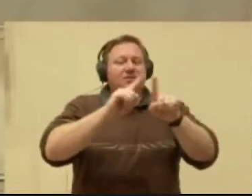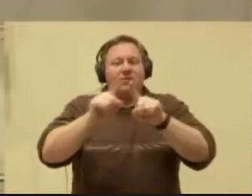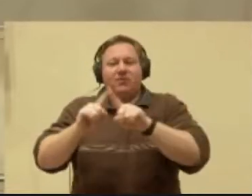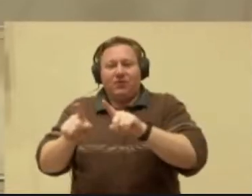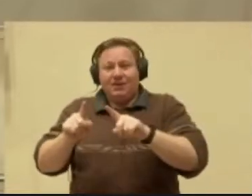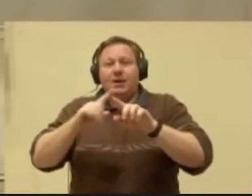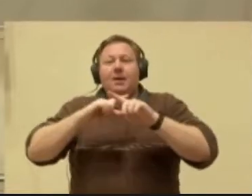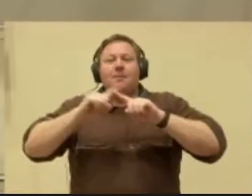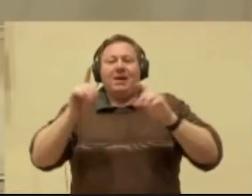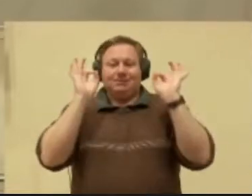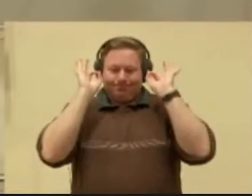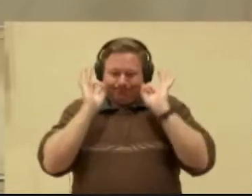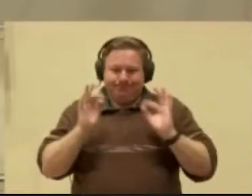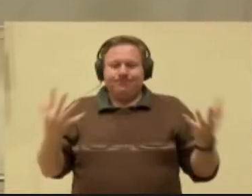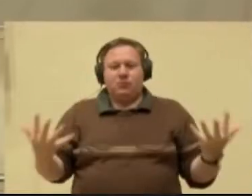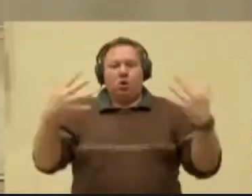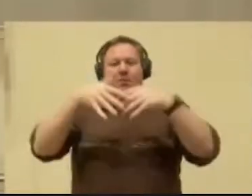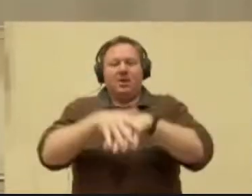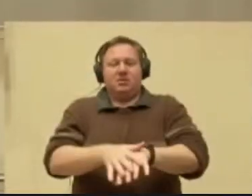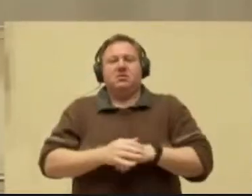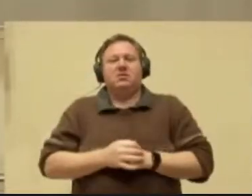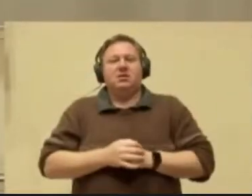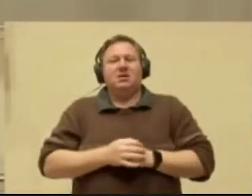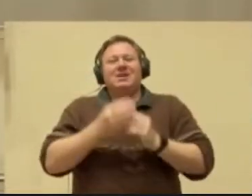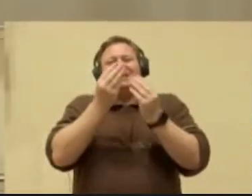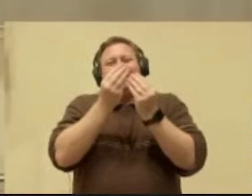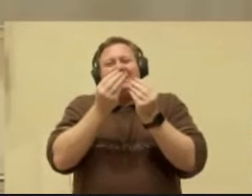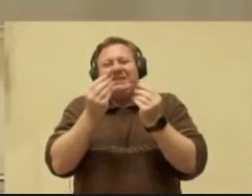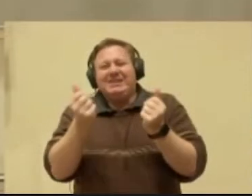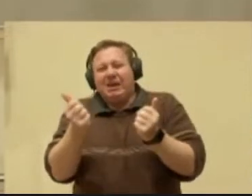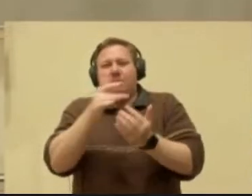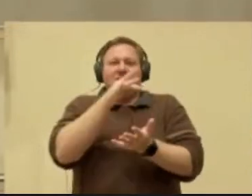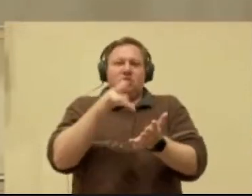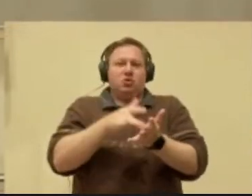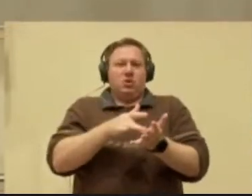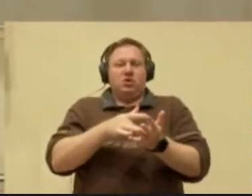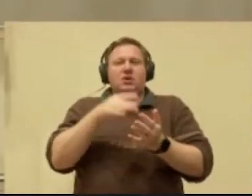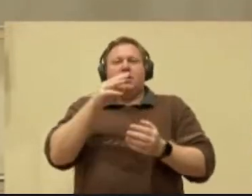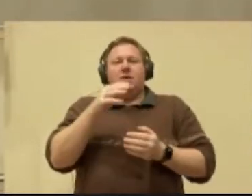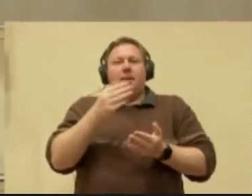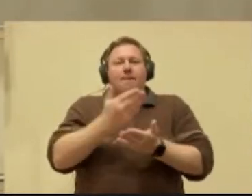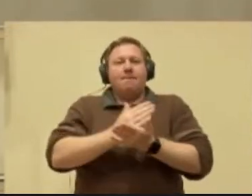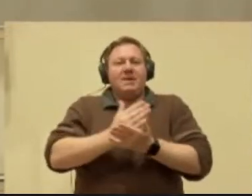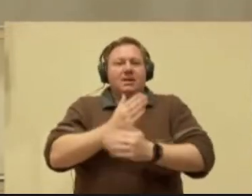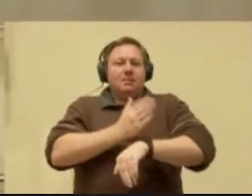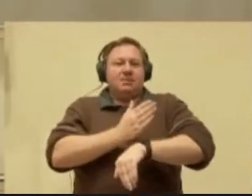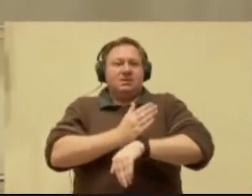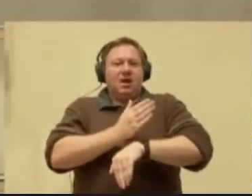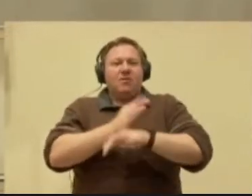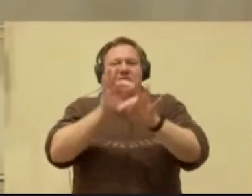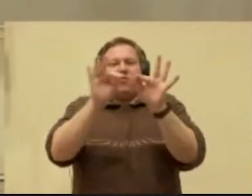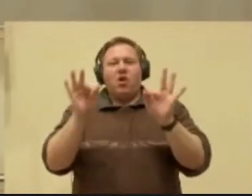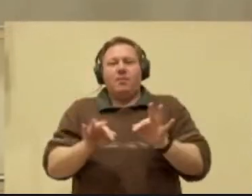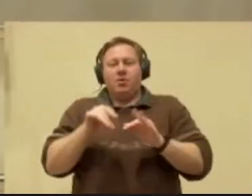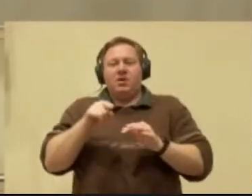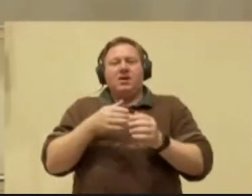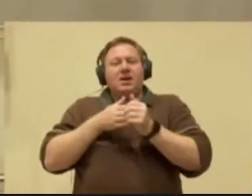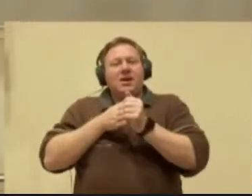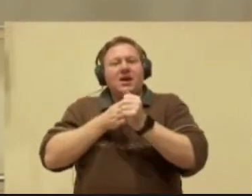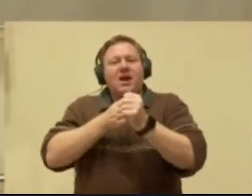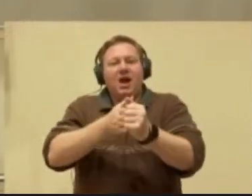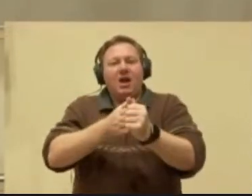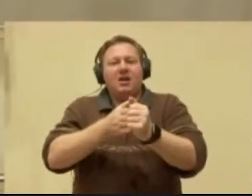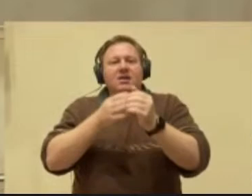cases where the medium-term expenditure framework guides and gives specific directions to